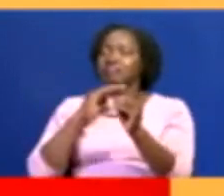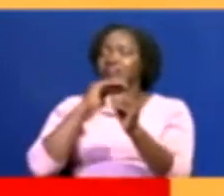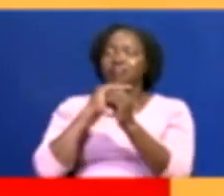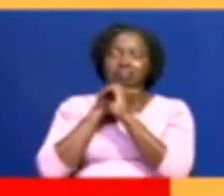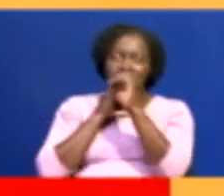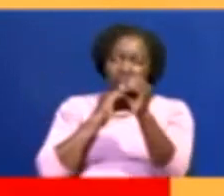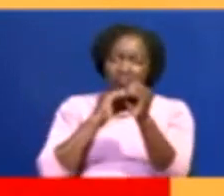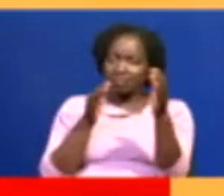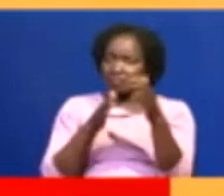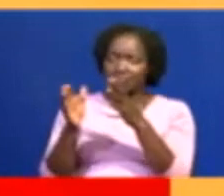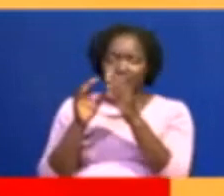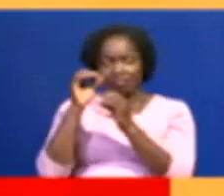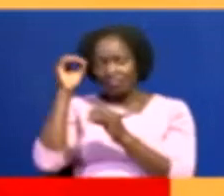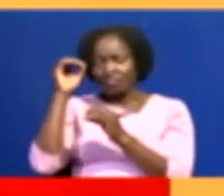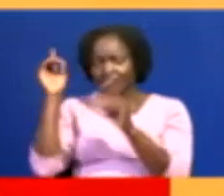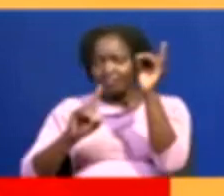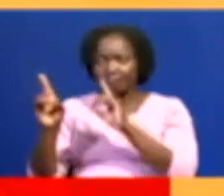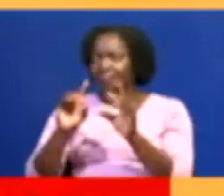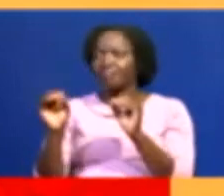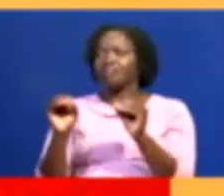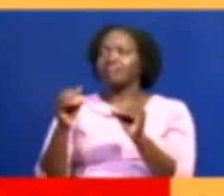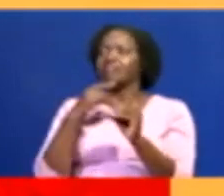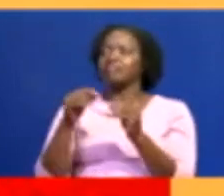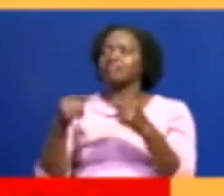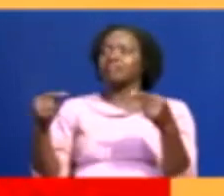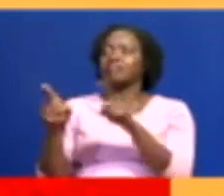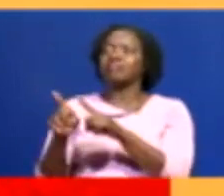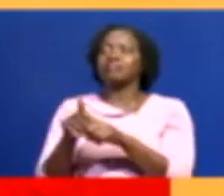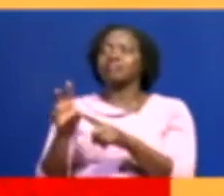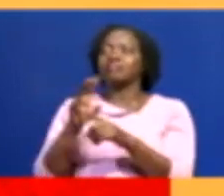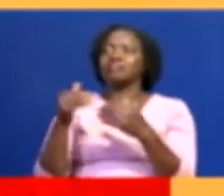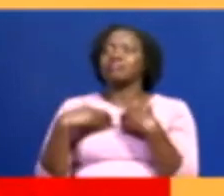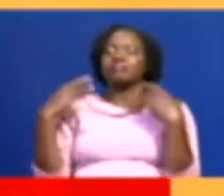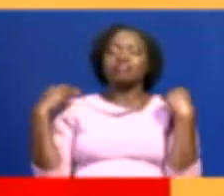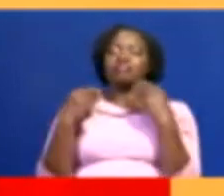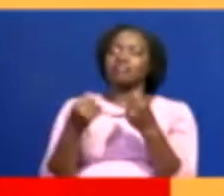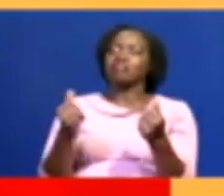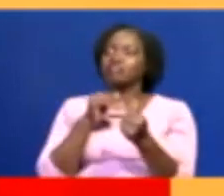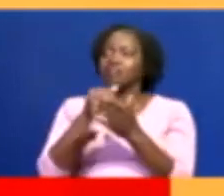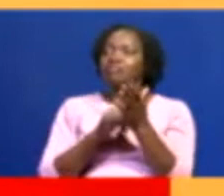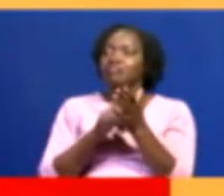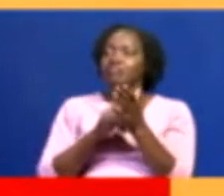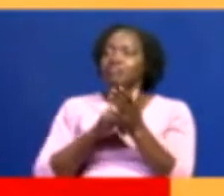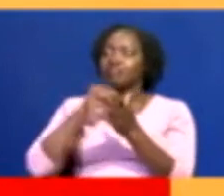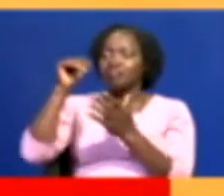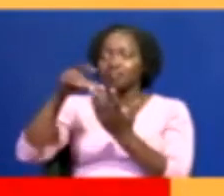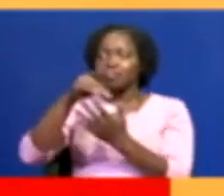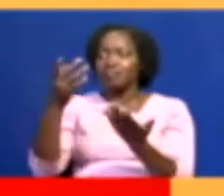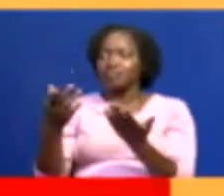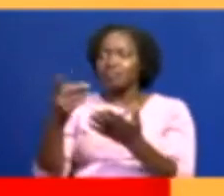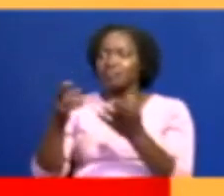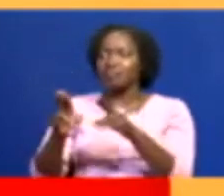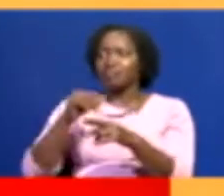was put on the street. Okay. There was no drama around it. Okay. So let the opposition also look at having practical solutions and not just political optics. Okay. Because what is happening